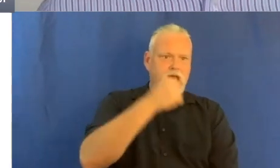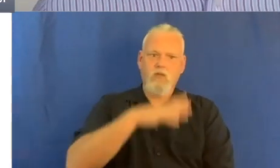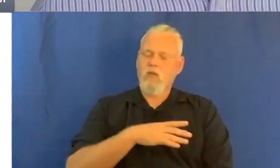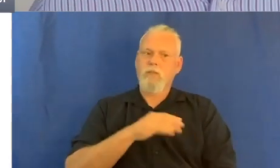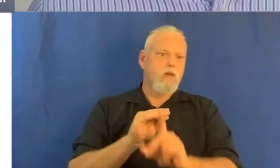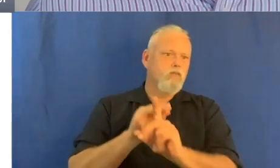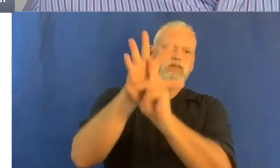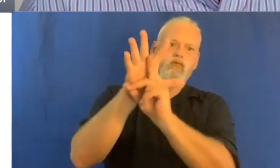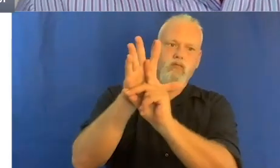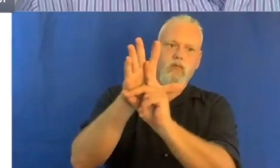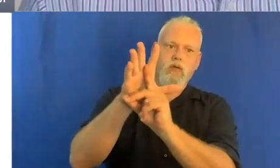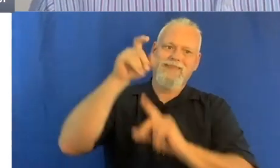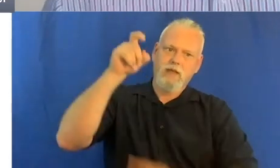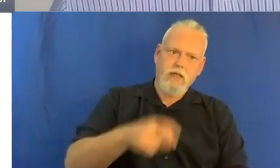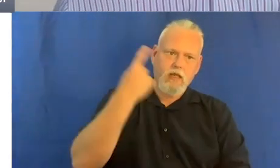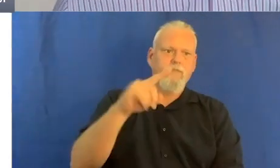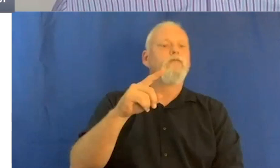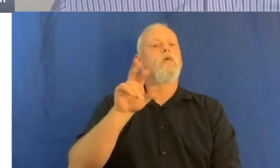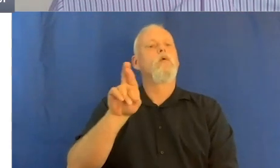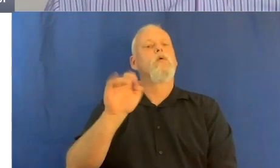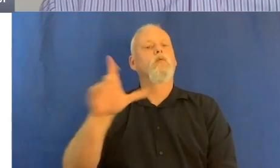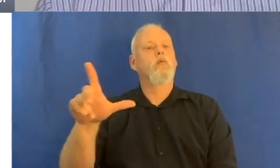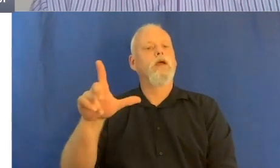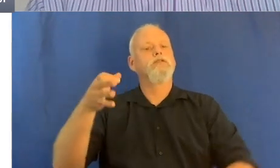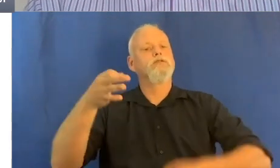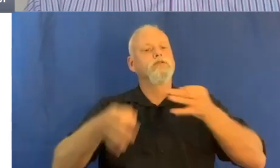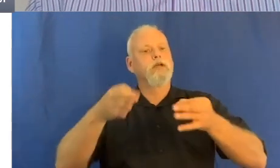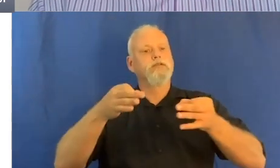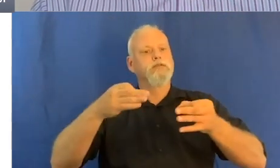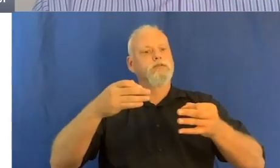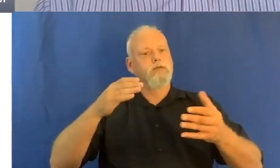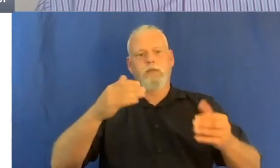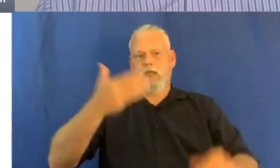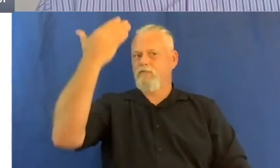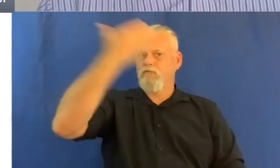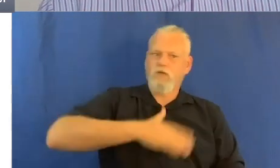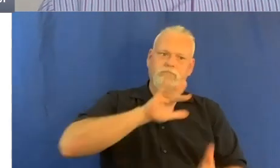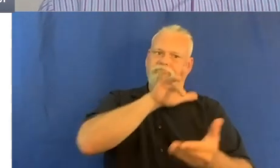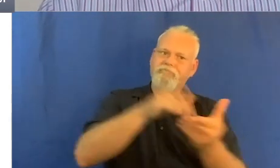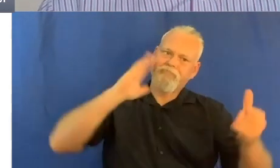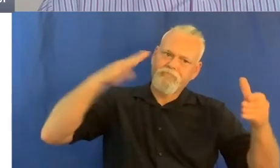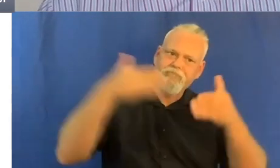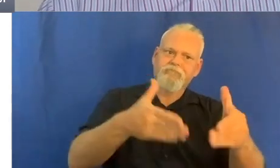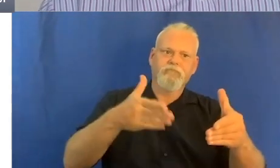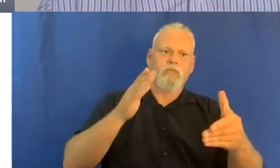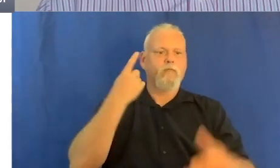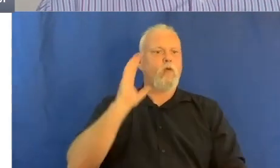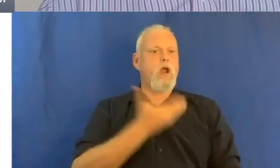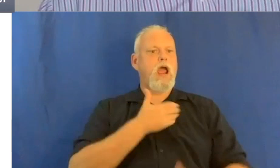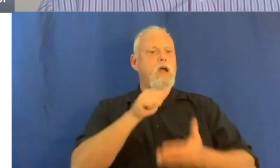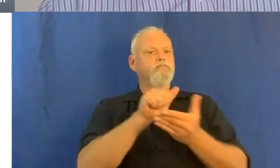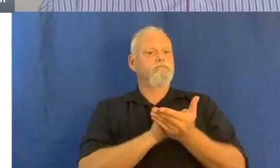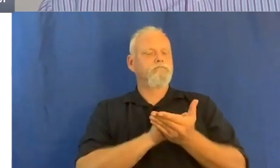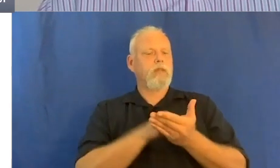highlighted the need for racial justice to be front and center in our agenda. And certainly as we